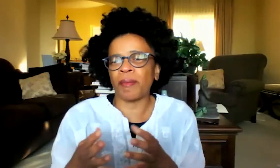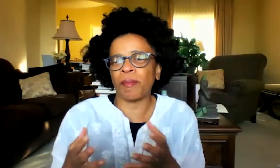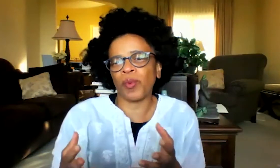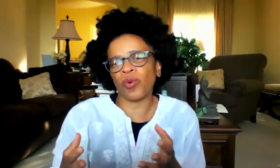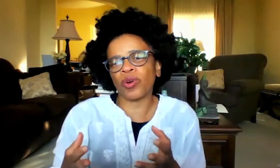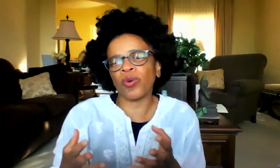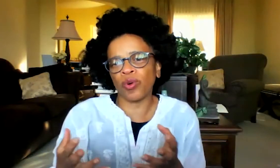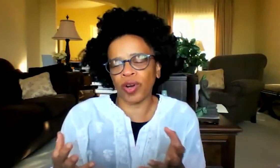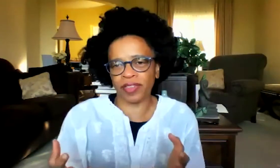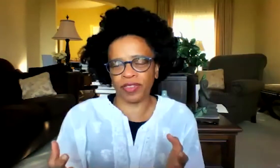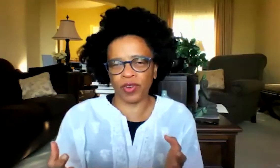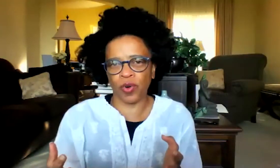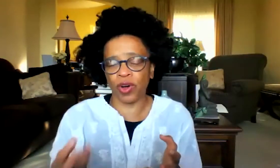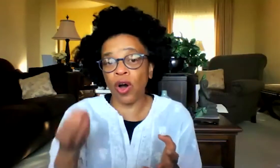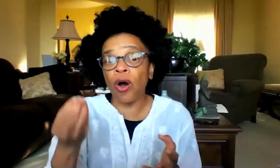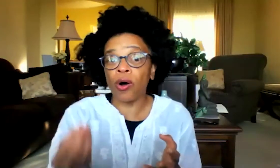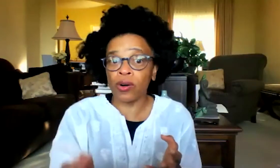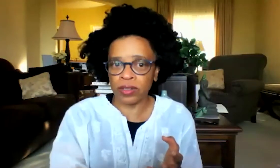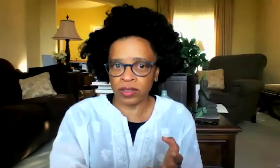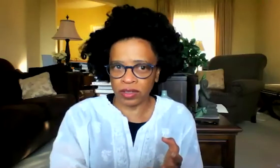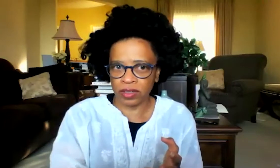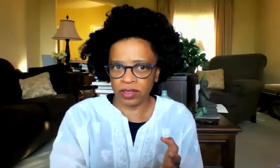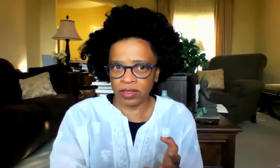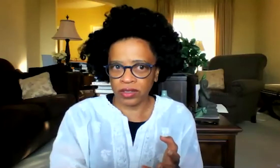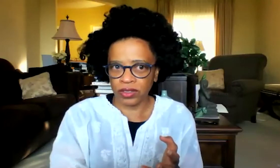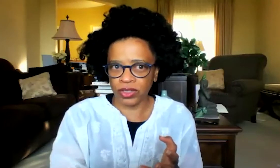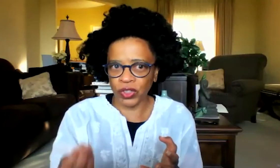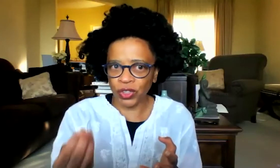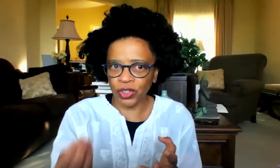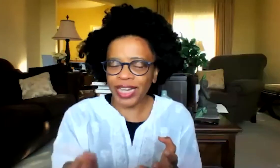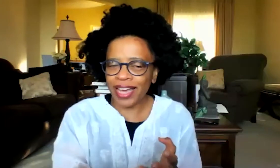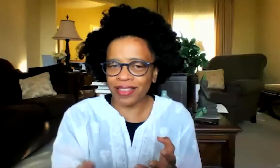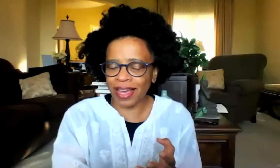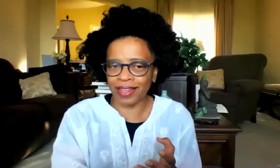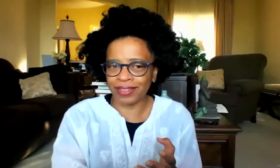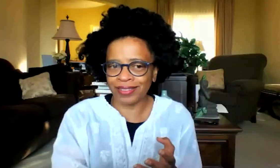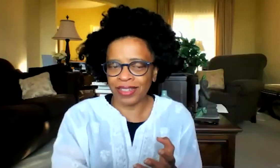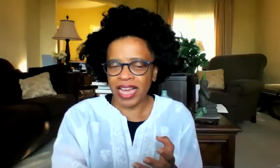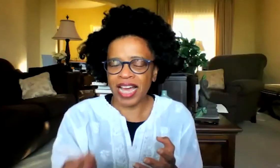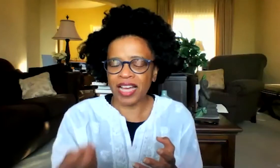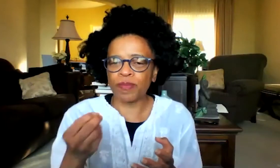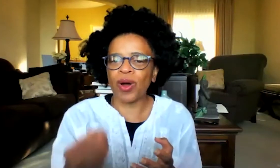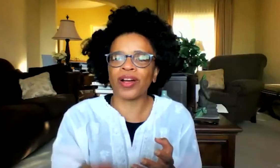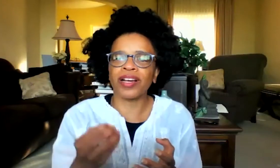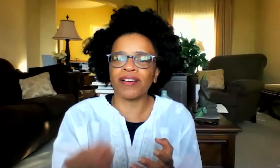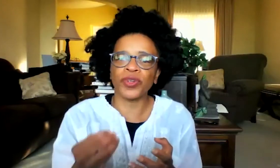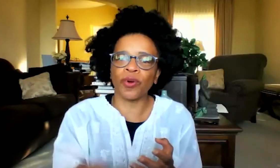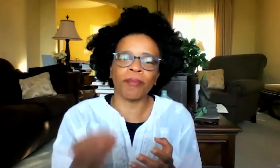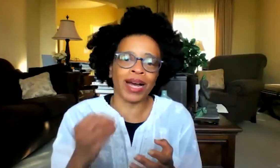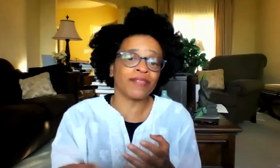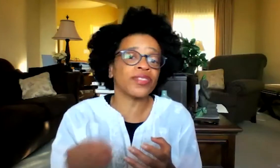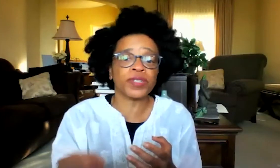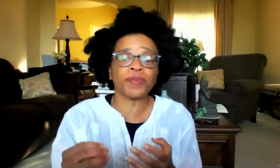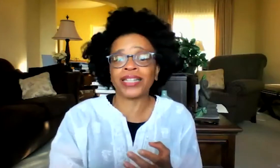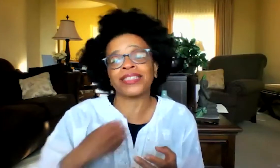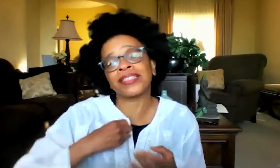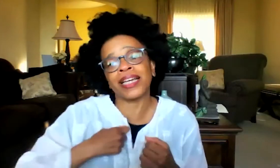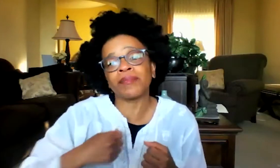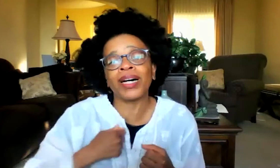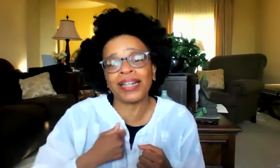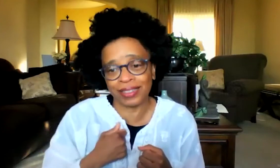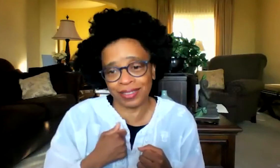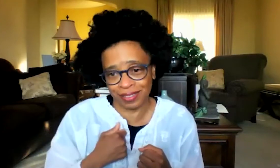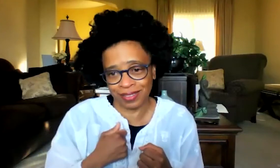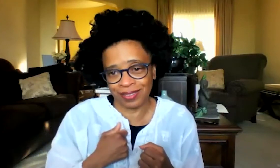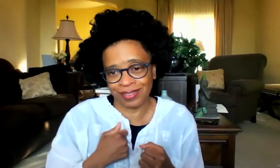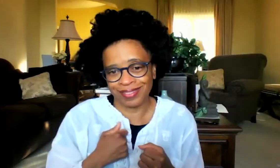kind of a moral or ethical call to look at that as part of your mindfulness practice